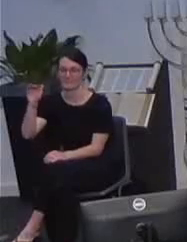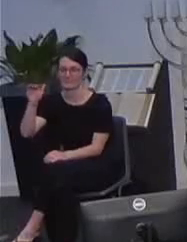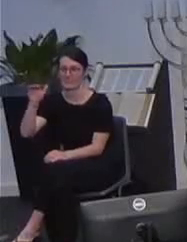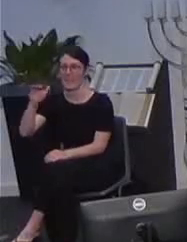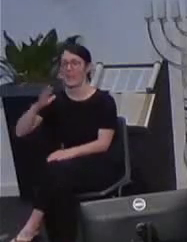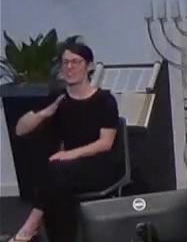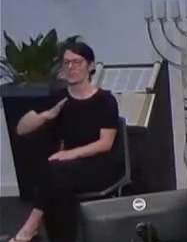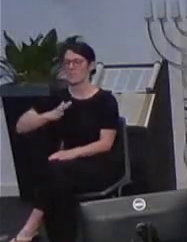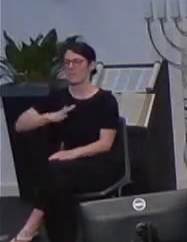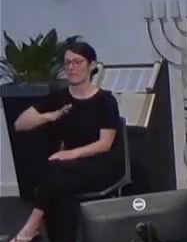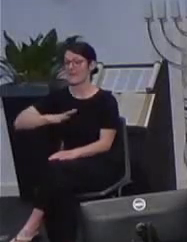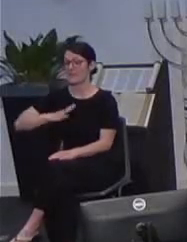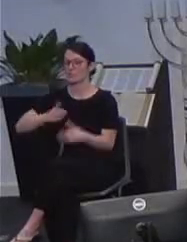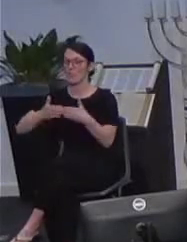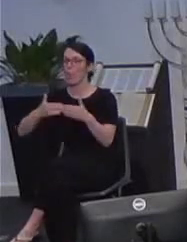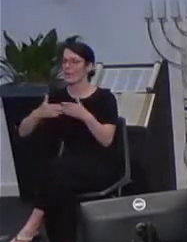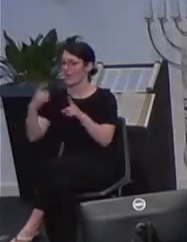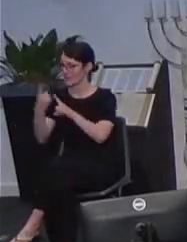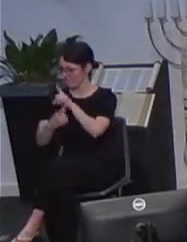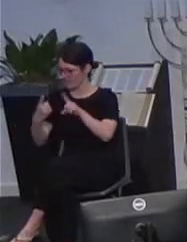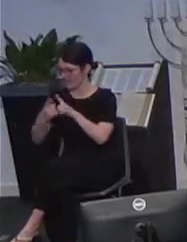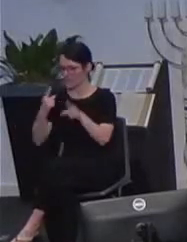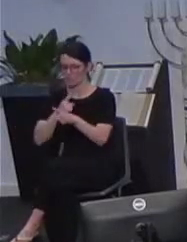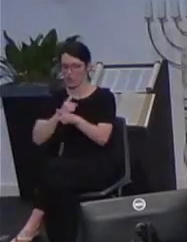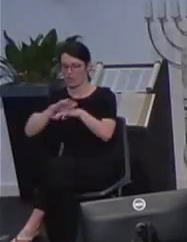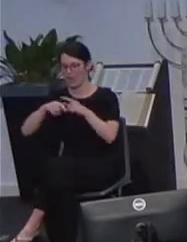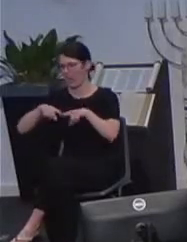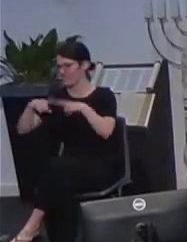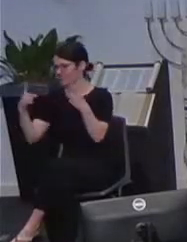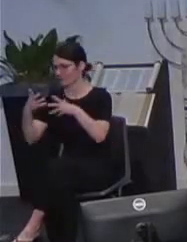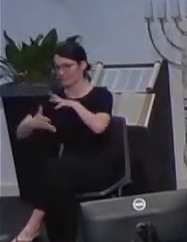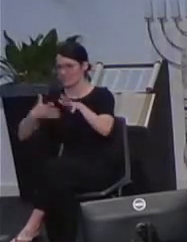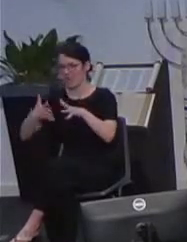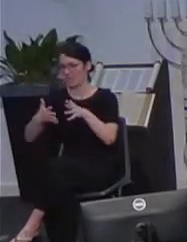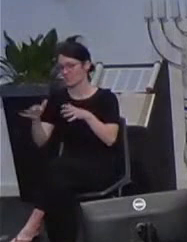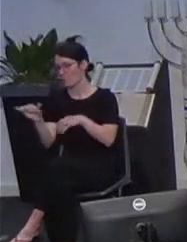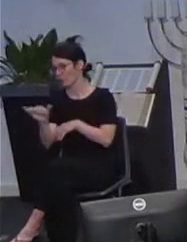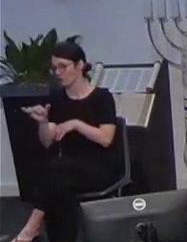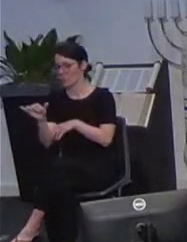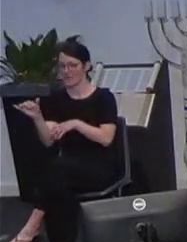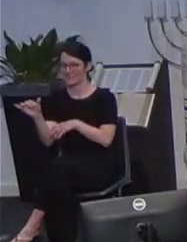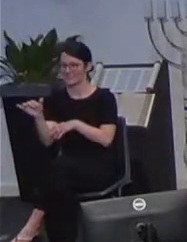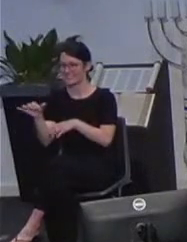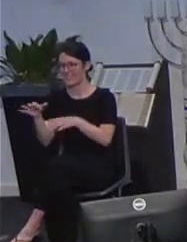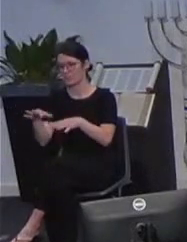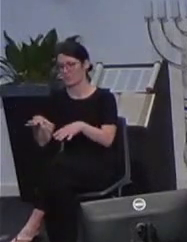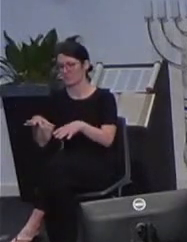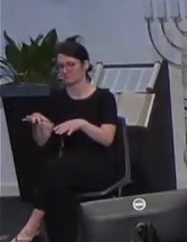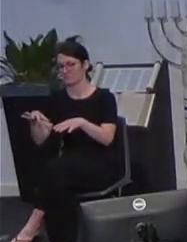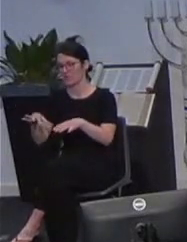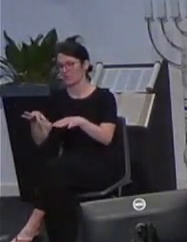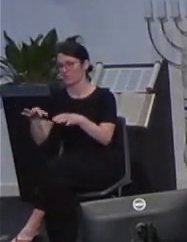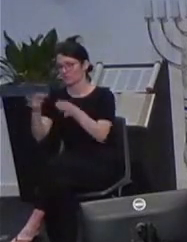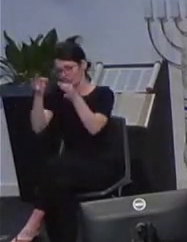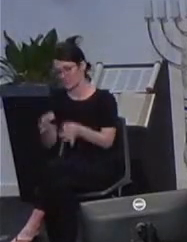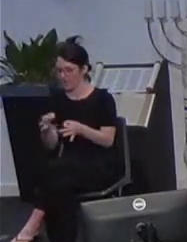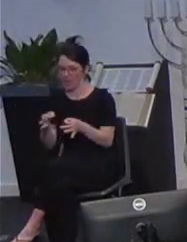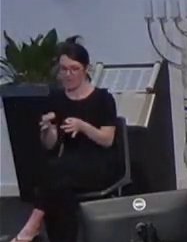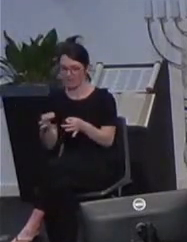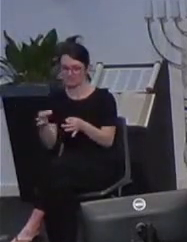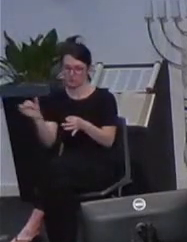Now, Margaret and I each have a couple of pairs of glasses. I have my indoor glasses that I use for